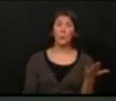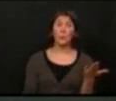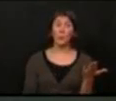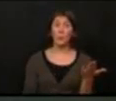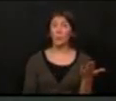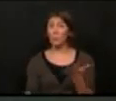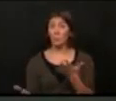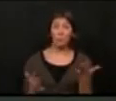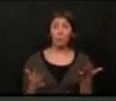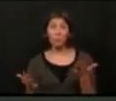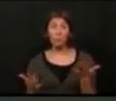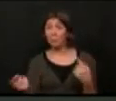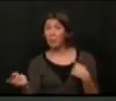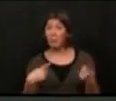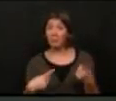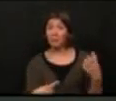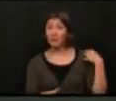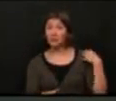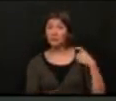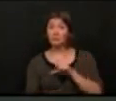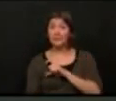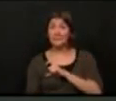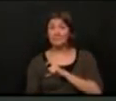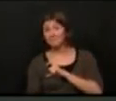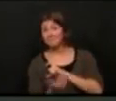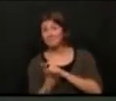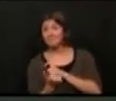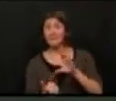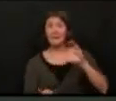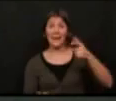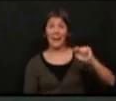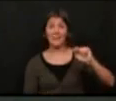I don't know, Chief and Captain, you want to come up to the table?